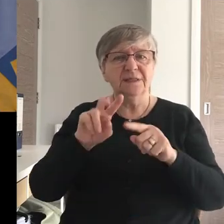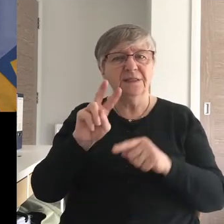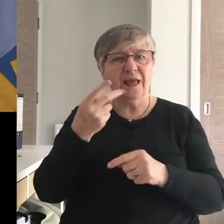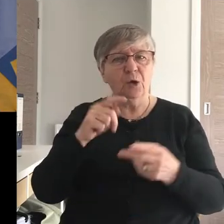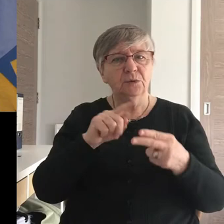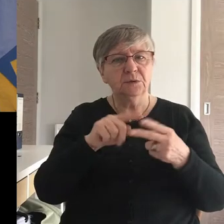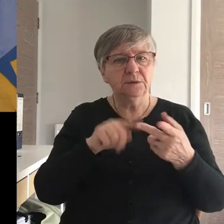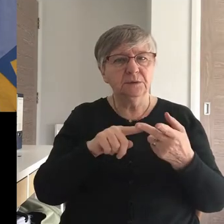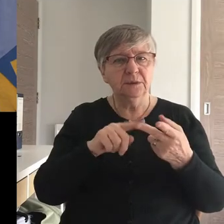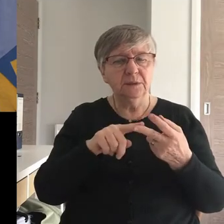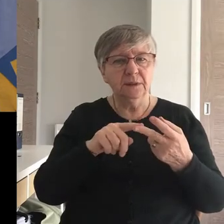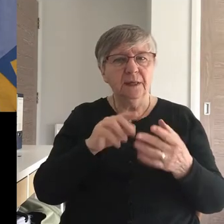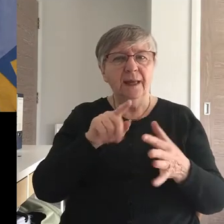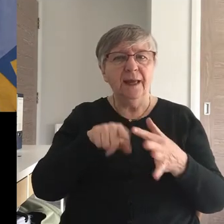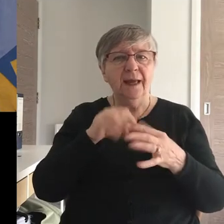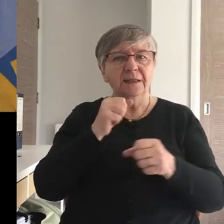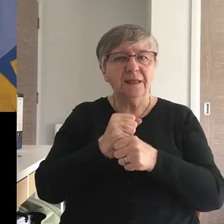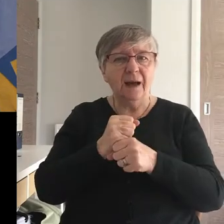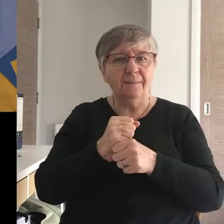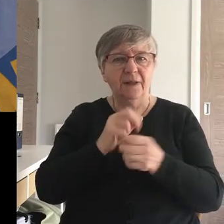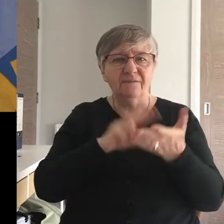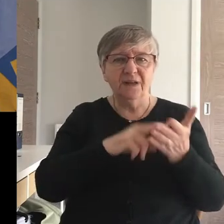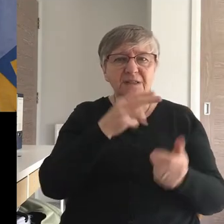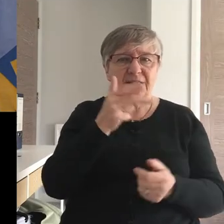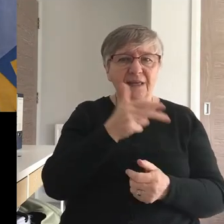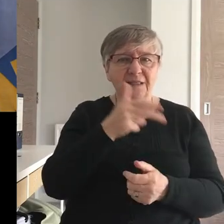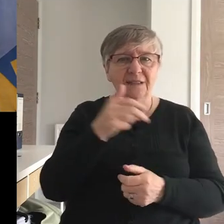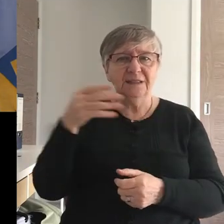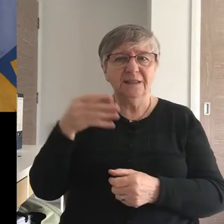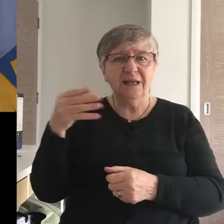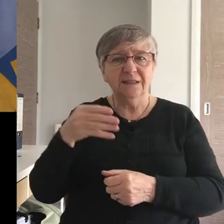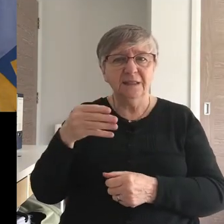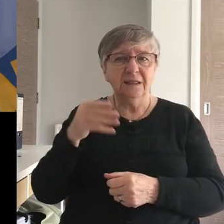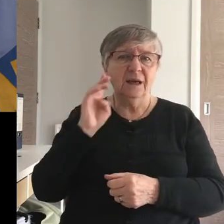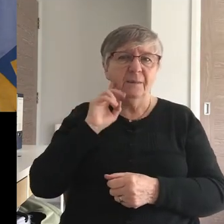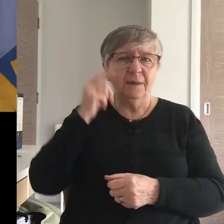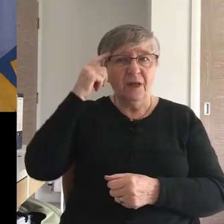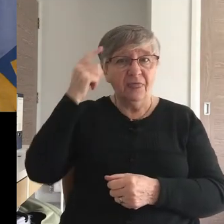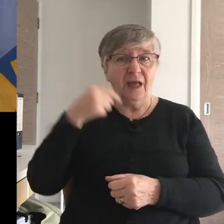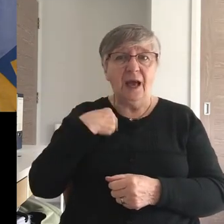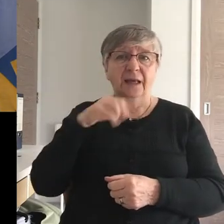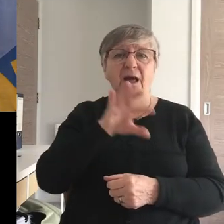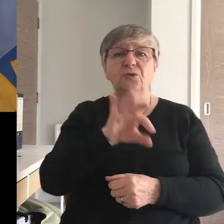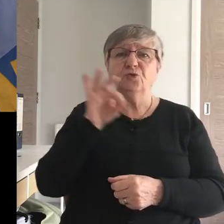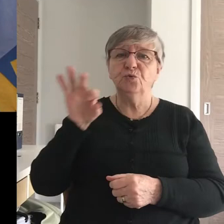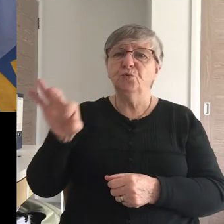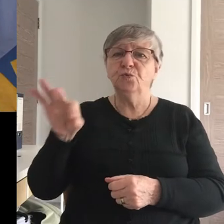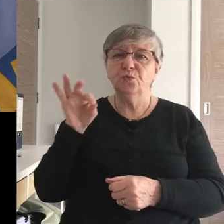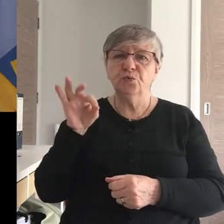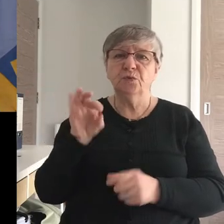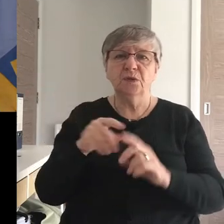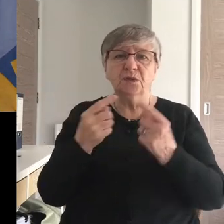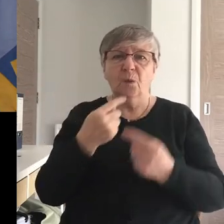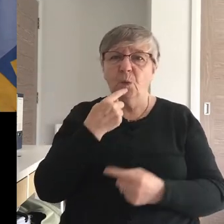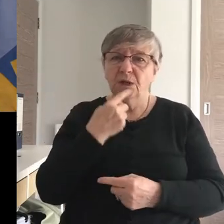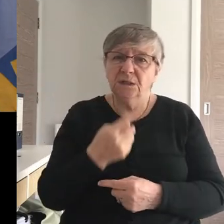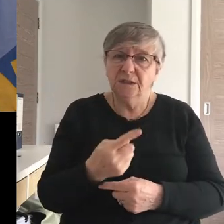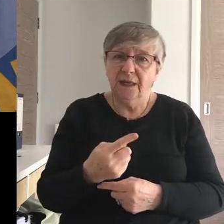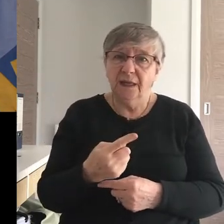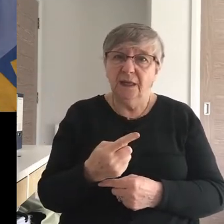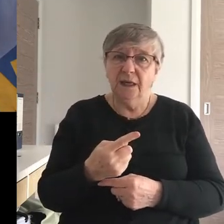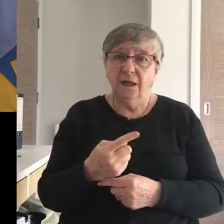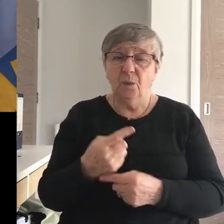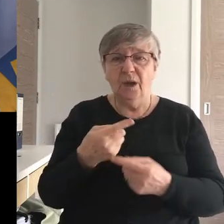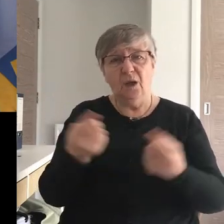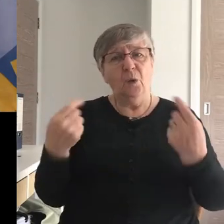he gives in verses 18 and 19 is where people think they can pick and choose. He imagines someone saying, verse 18,